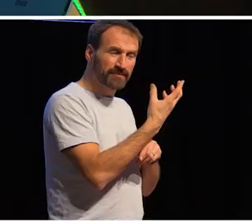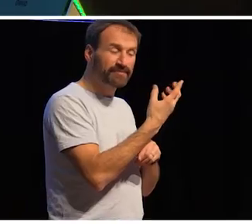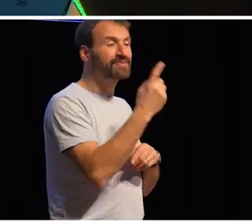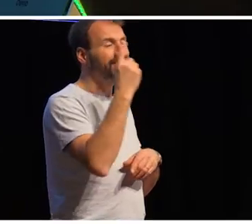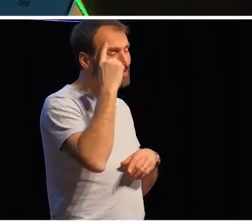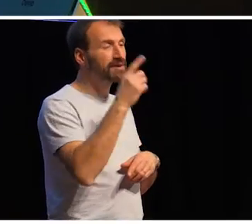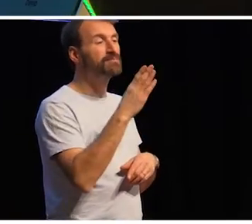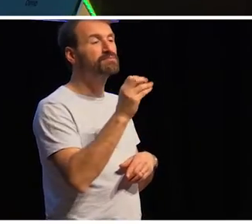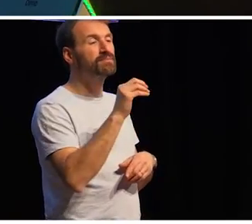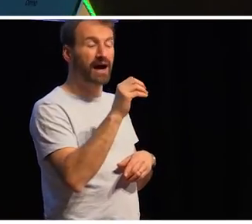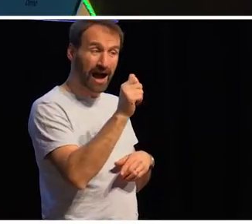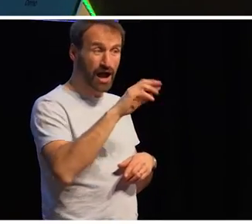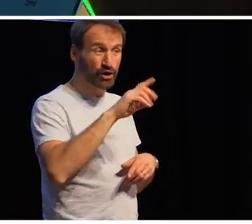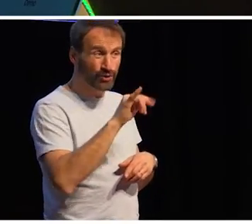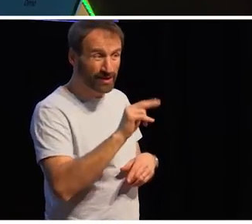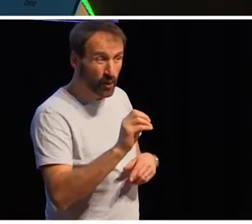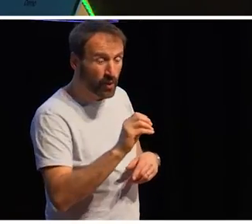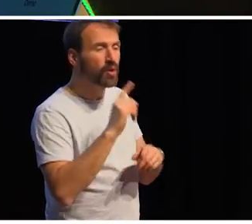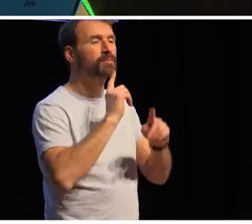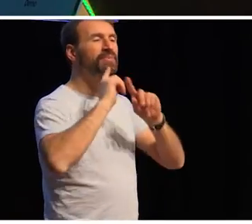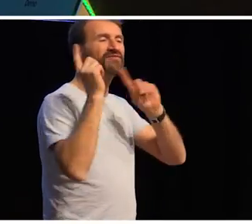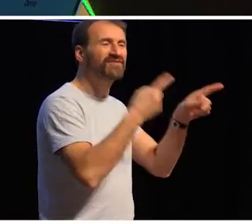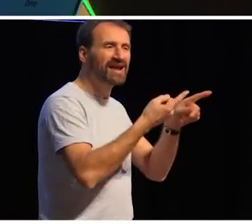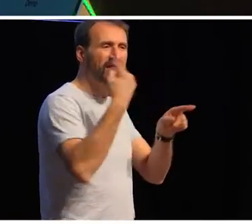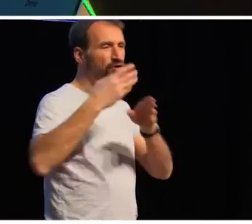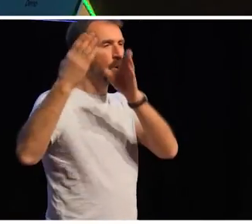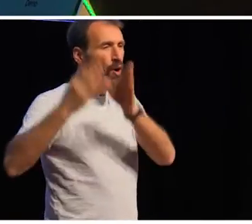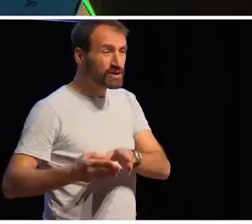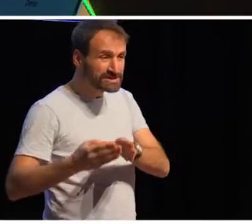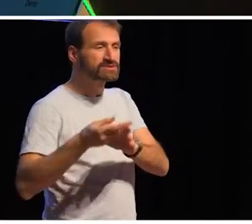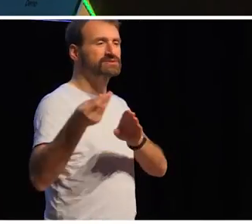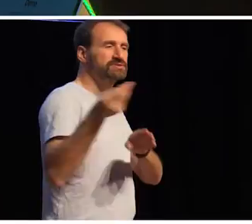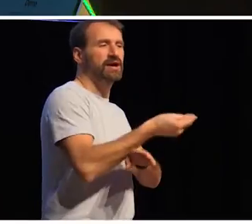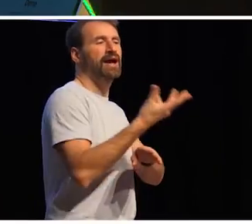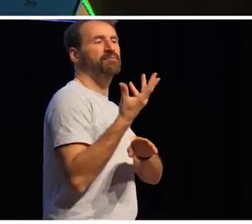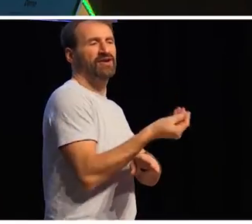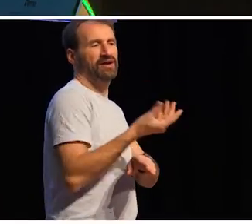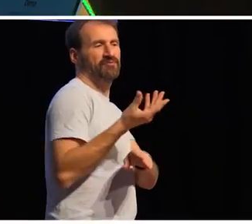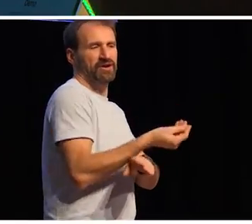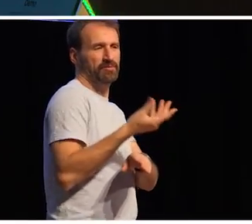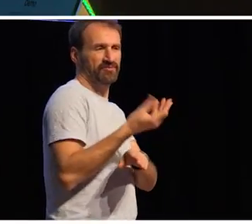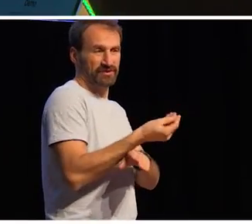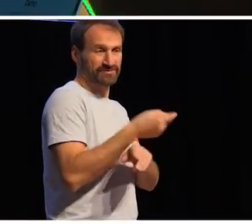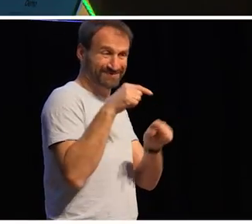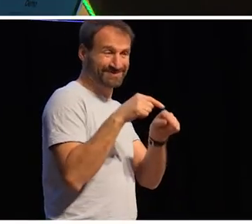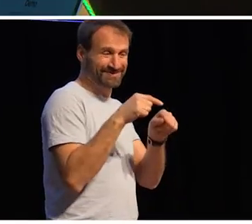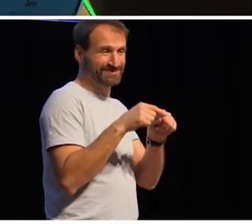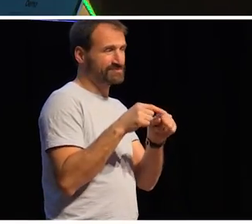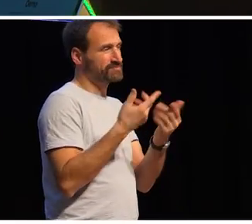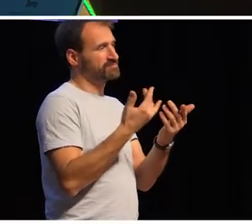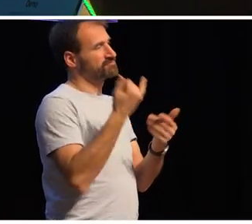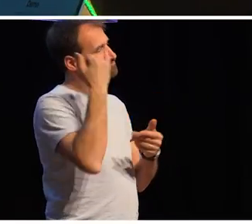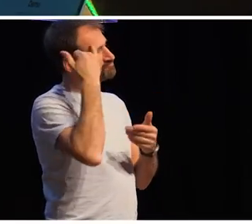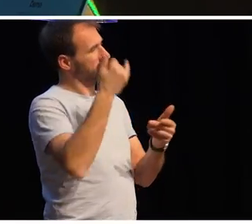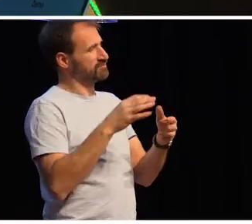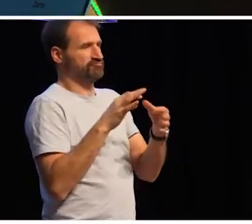is receiving the command from the host machine, and that's the concept of tightly coupled, tightly tethered app. Why don't we